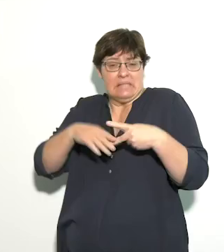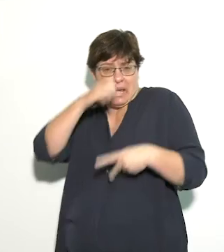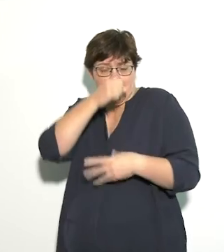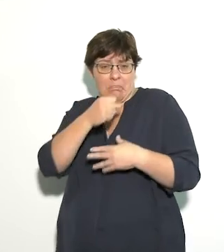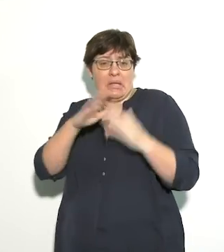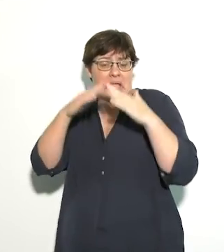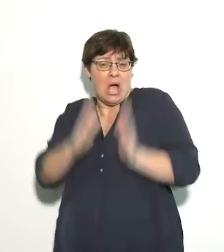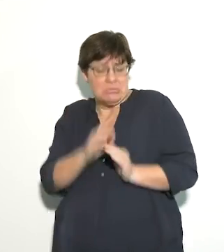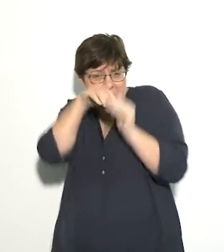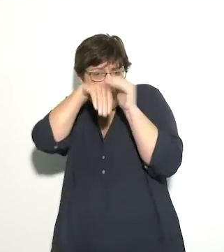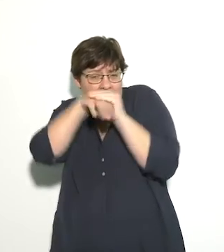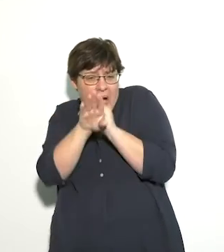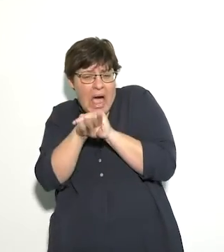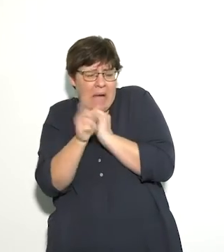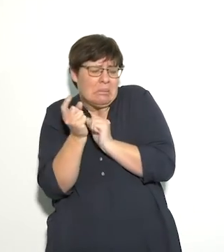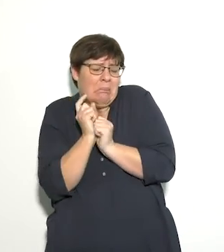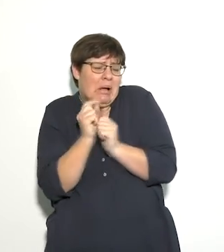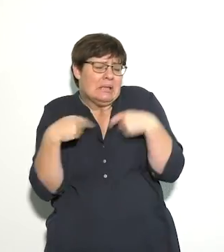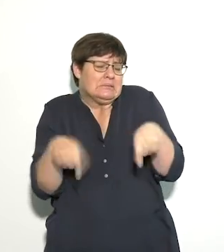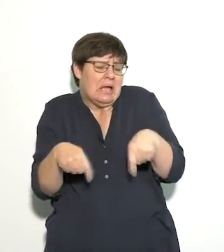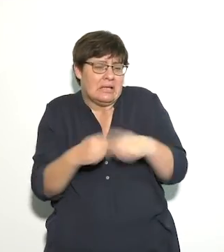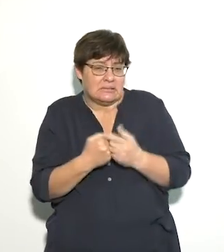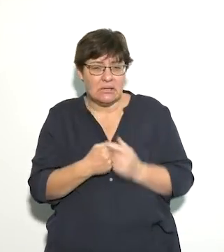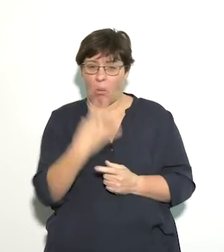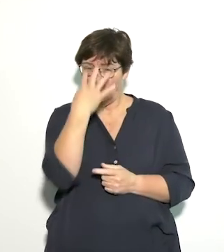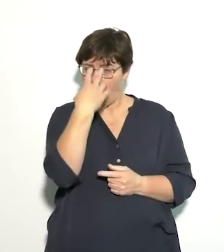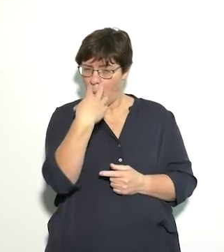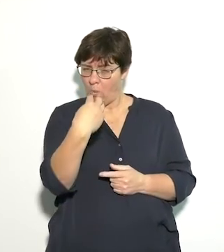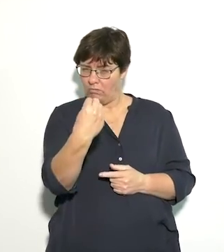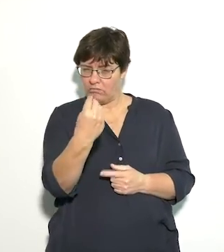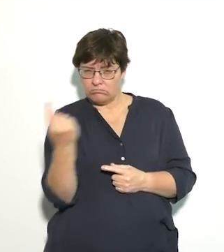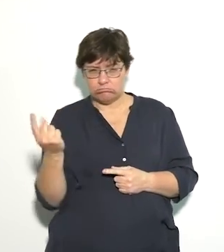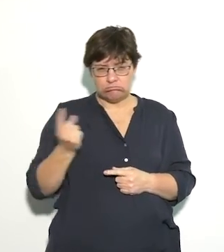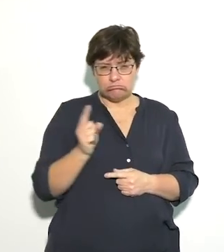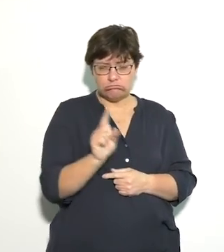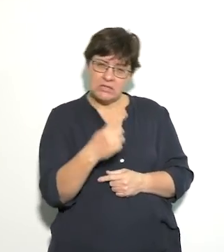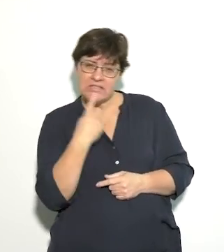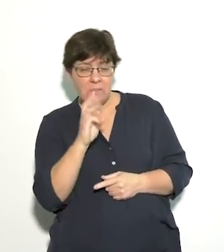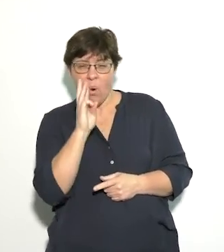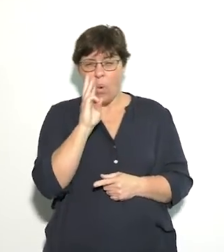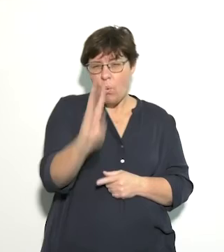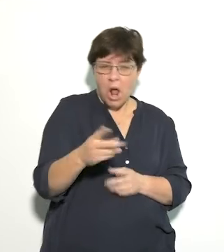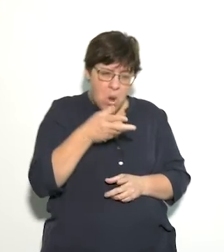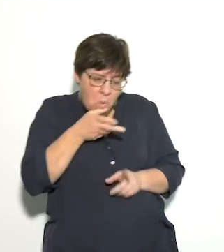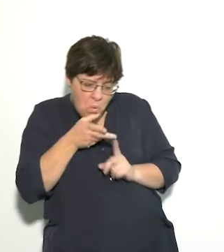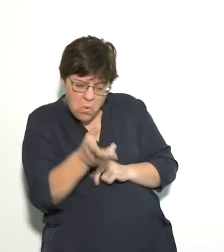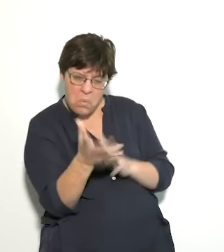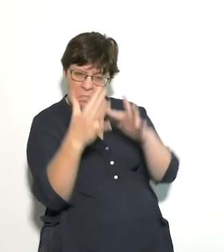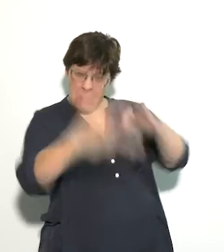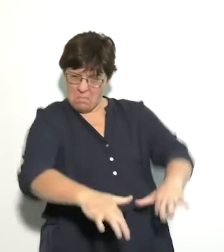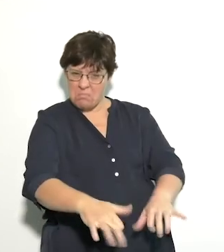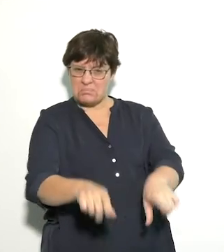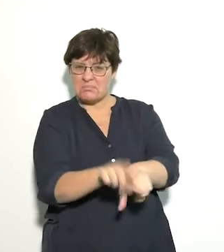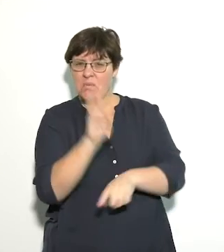there. And along came the wolf and he came and he said, "I will blow your house